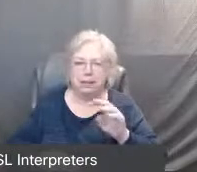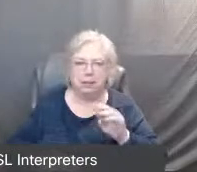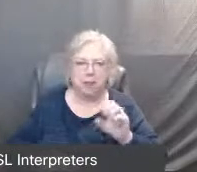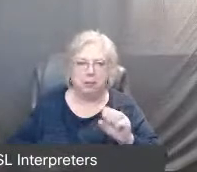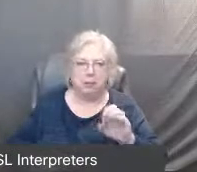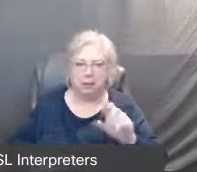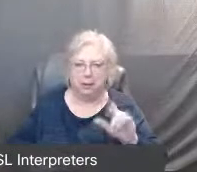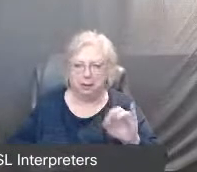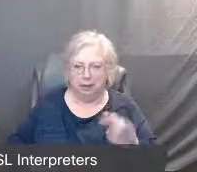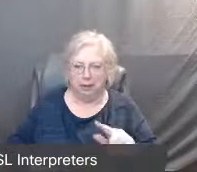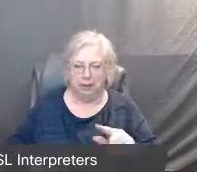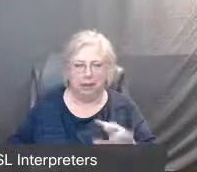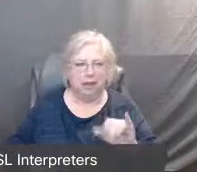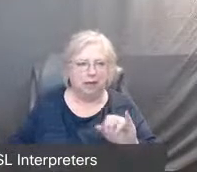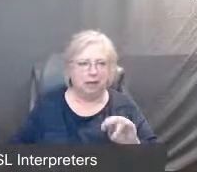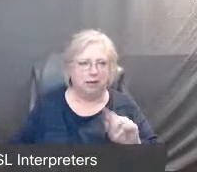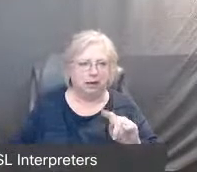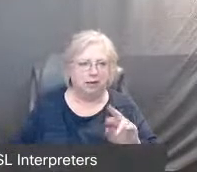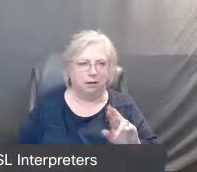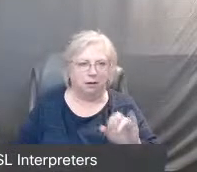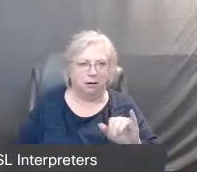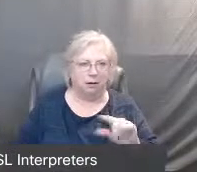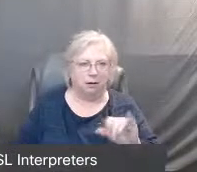Integrity Partners.